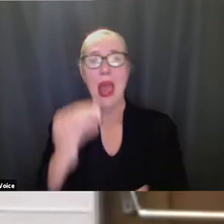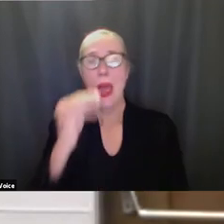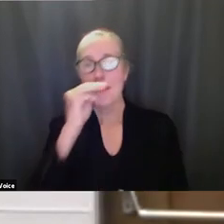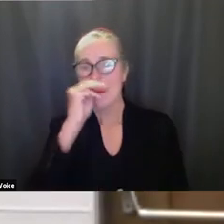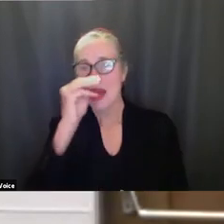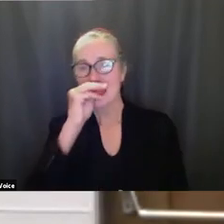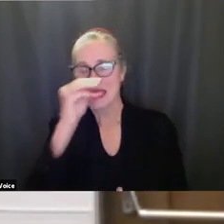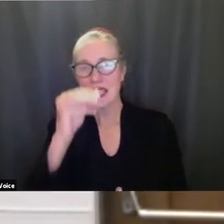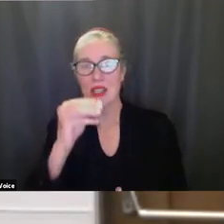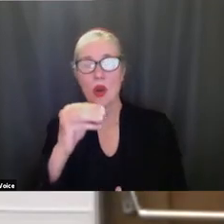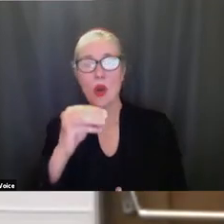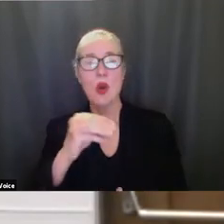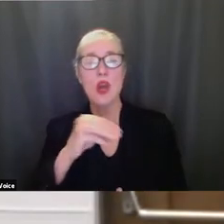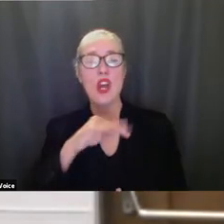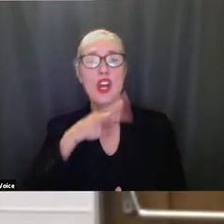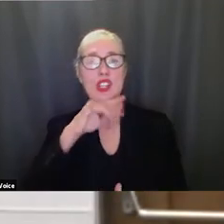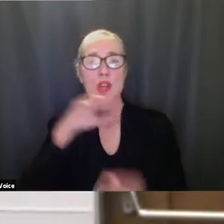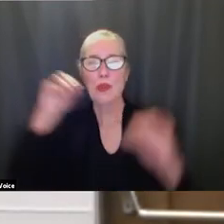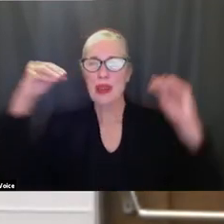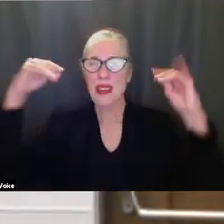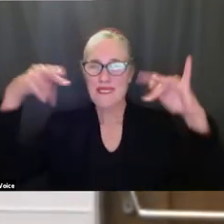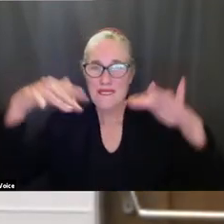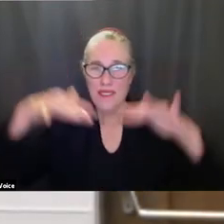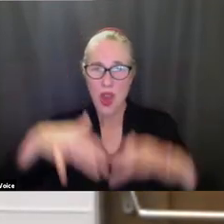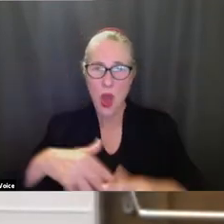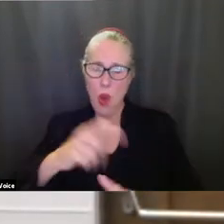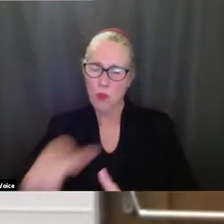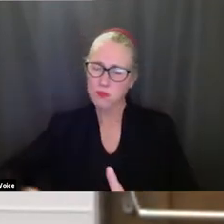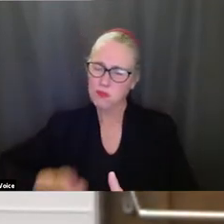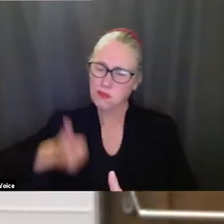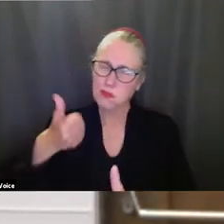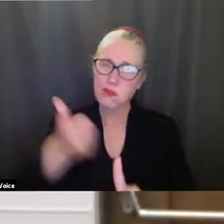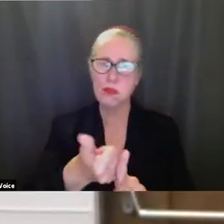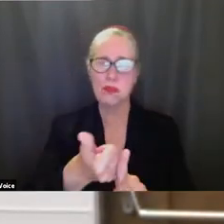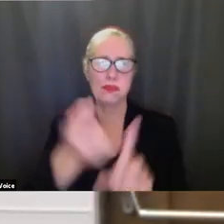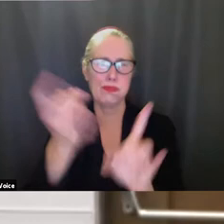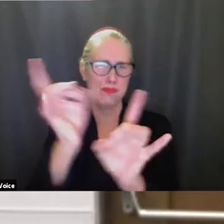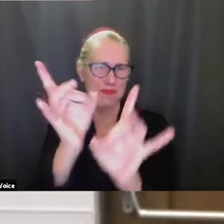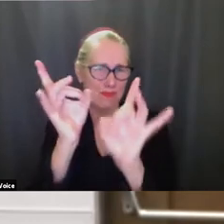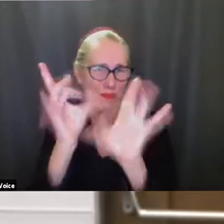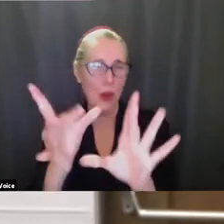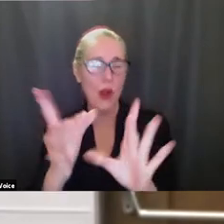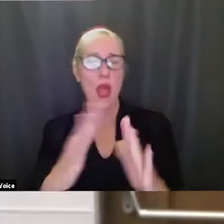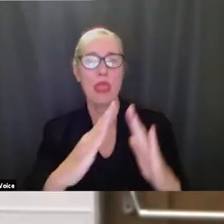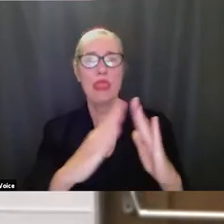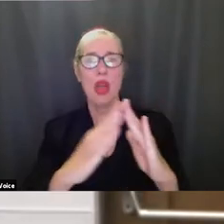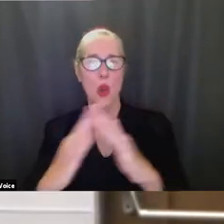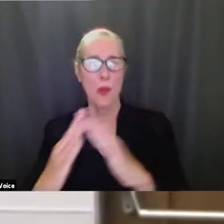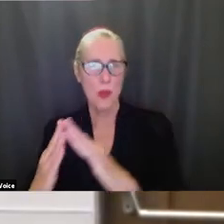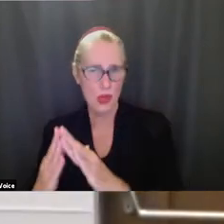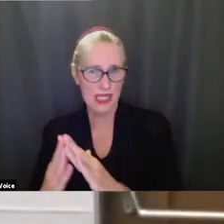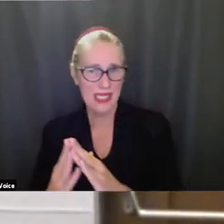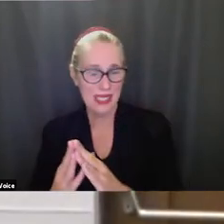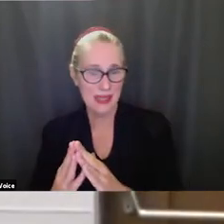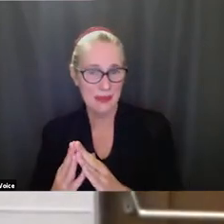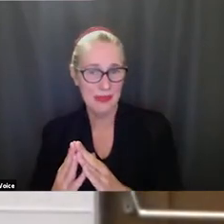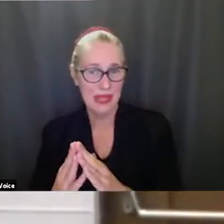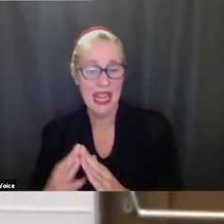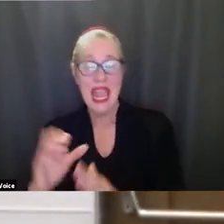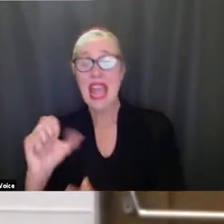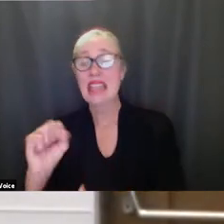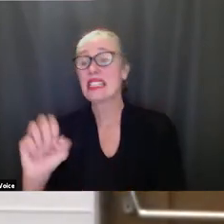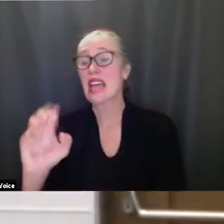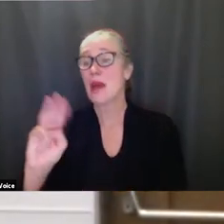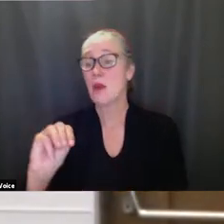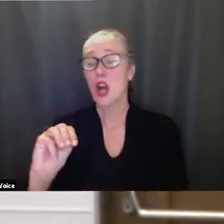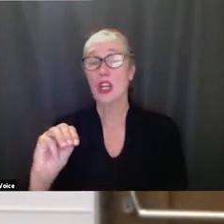community it was also when the san marcos um social media